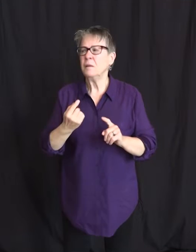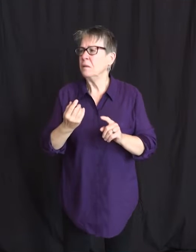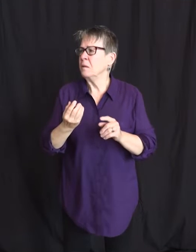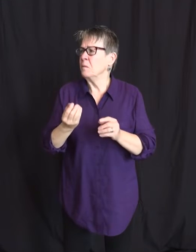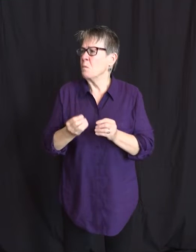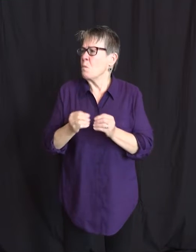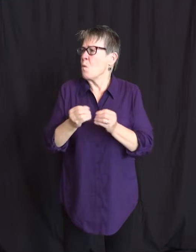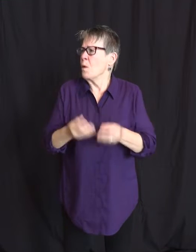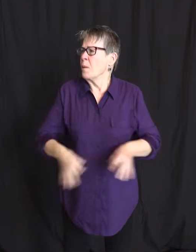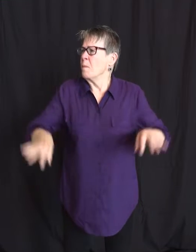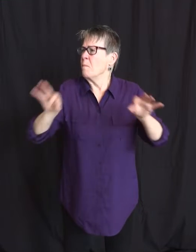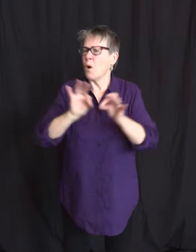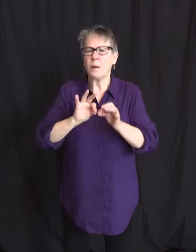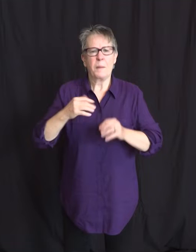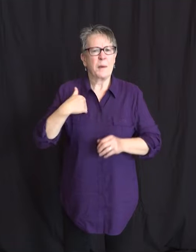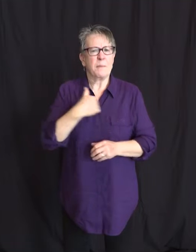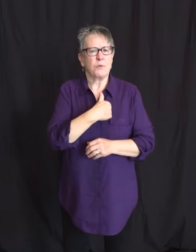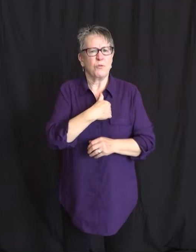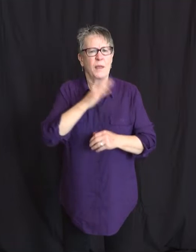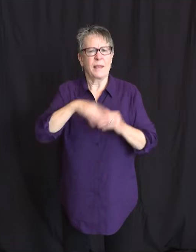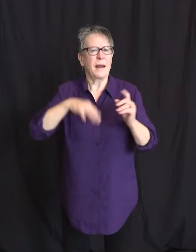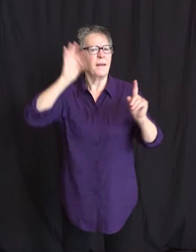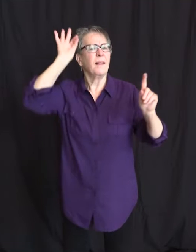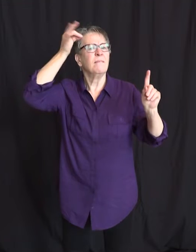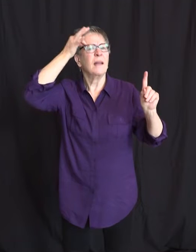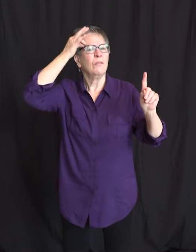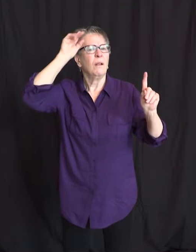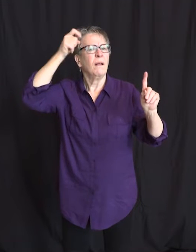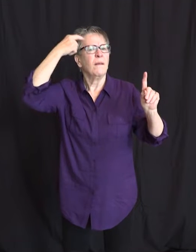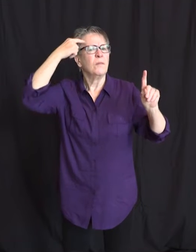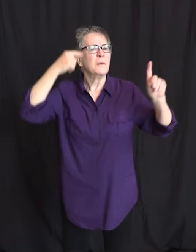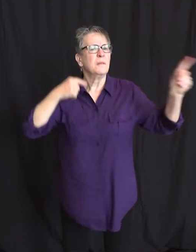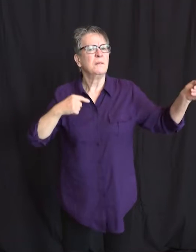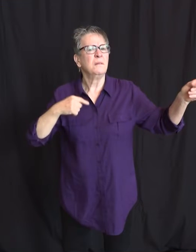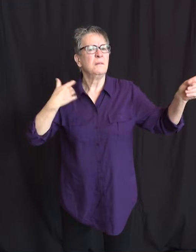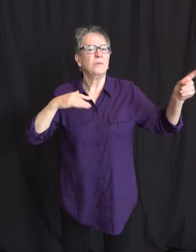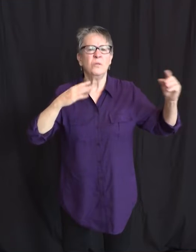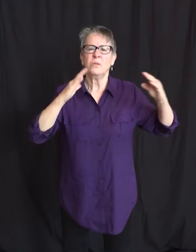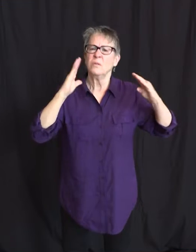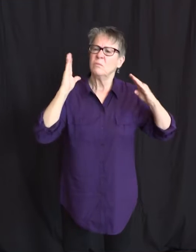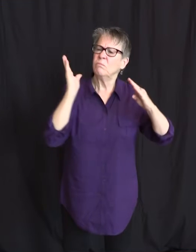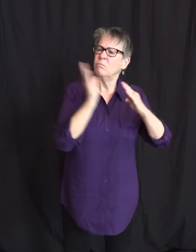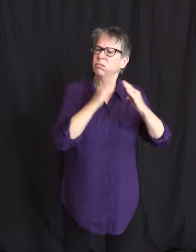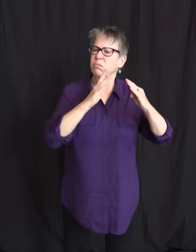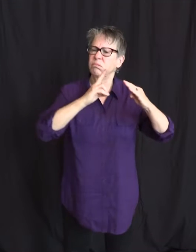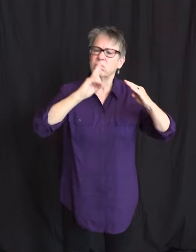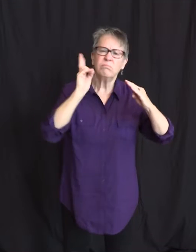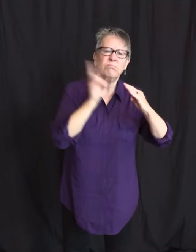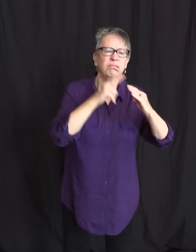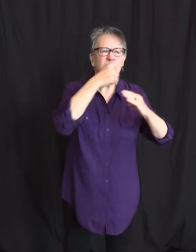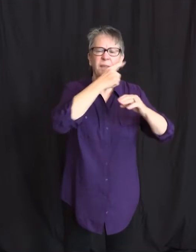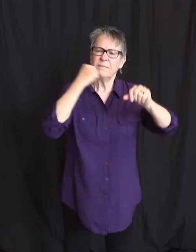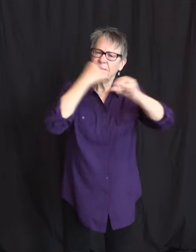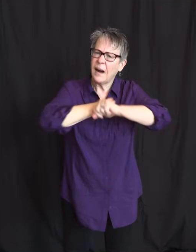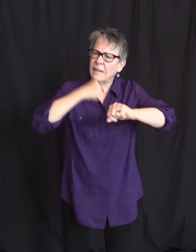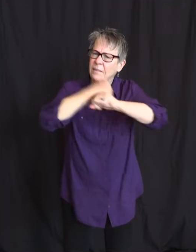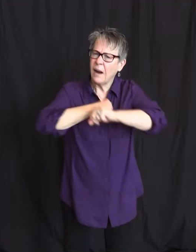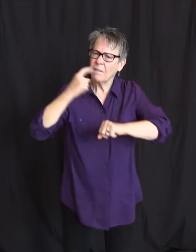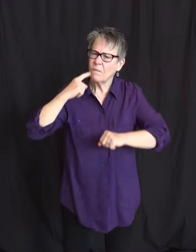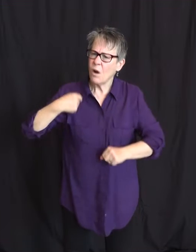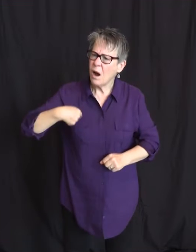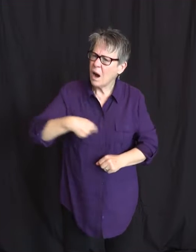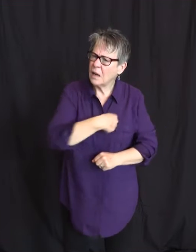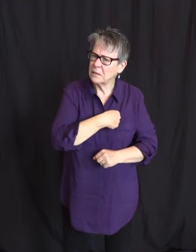House, across the aisle, we have as good as it gets anywhere in America. And a great example of that delegation is with us today. Please